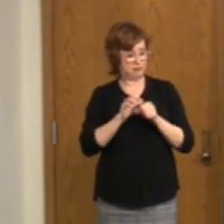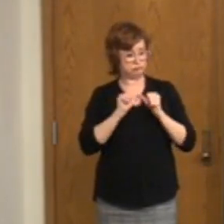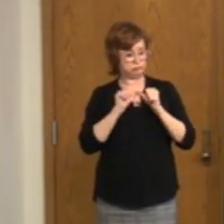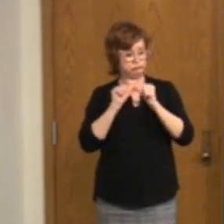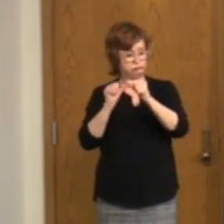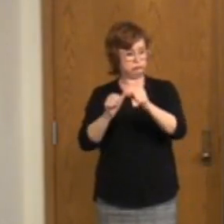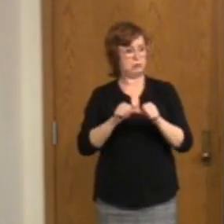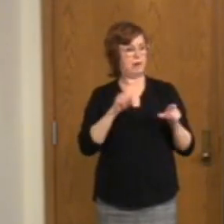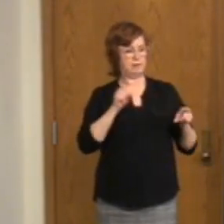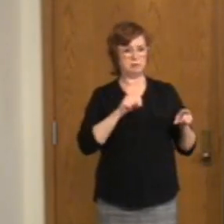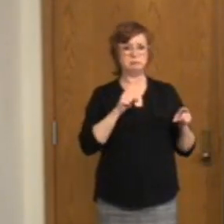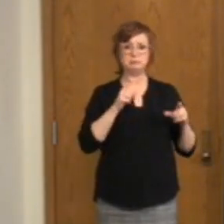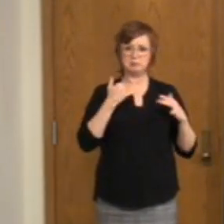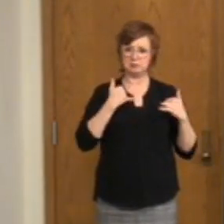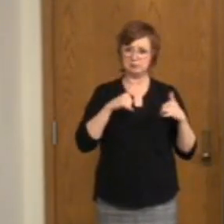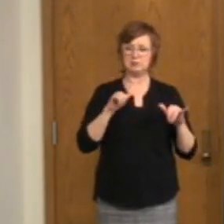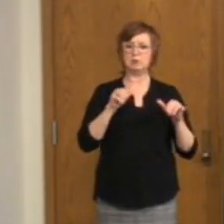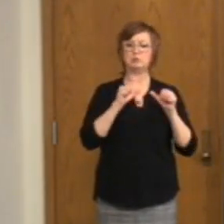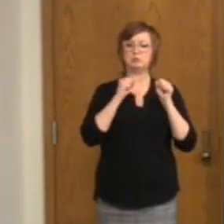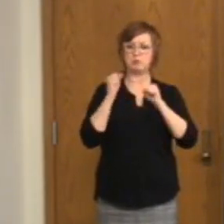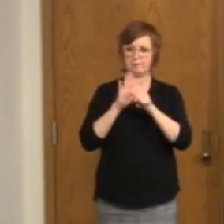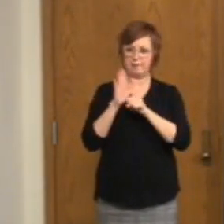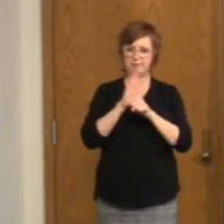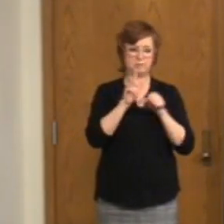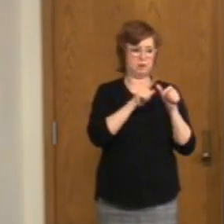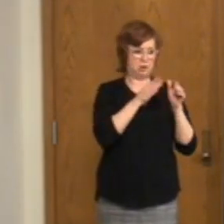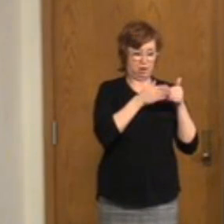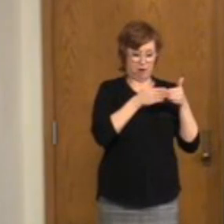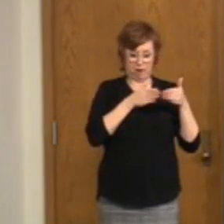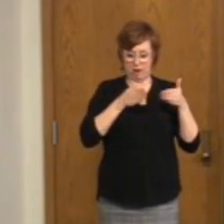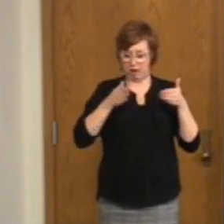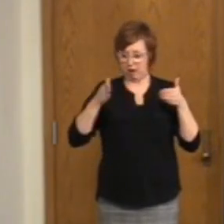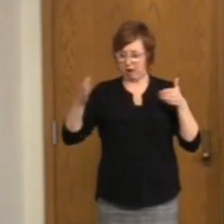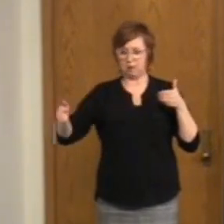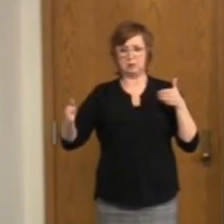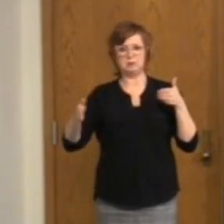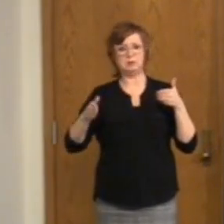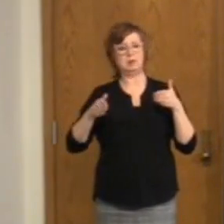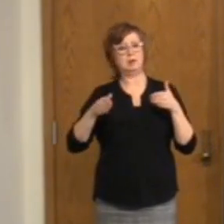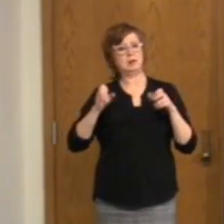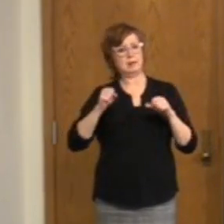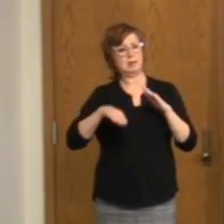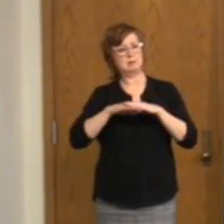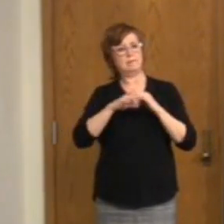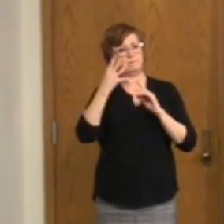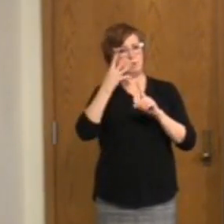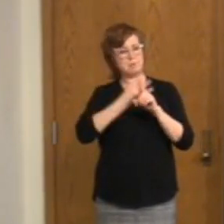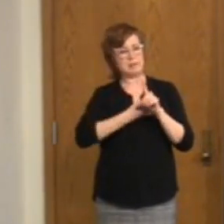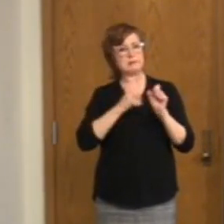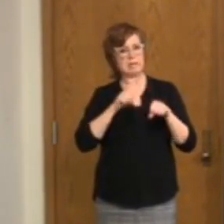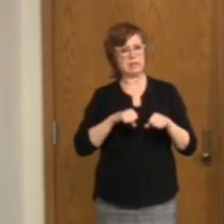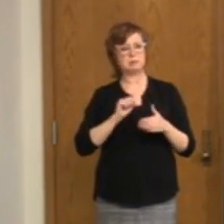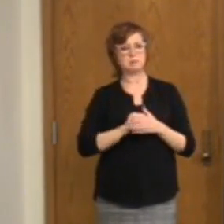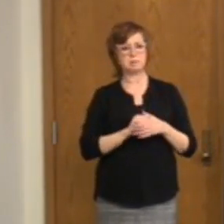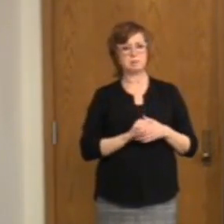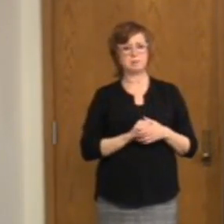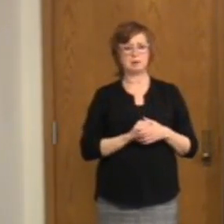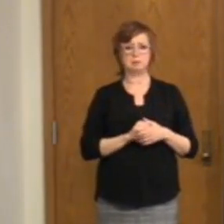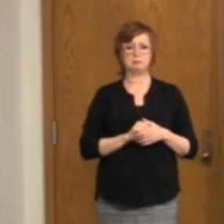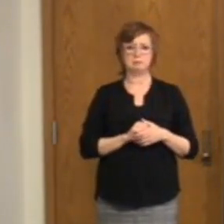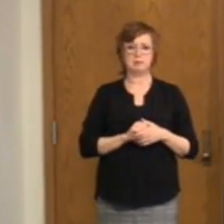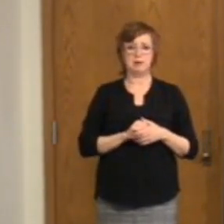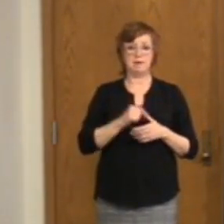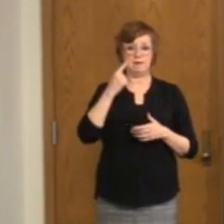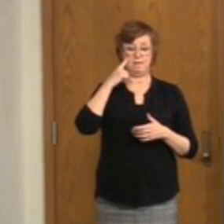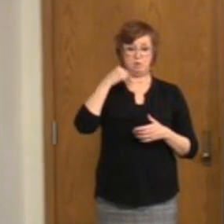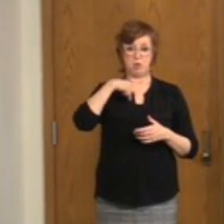suggesting that it is safe to delay the second dose for up to 4 months, number one. And number two, what that allows us to do in our situation